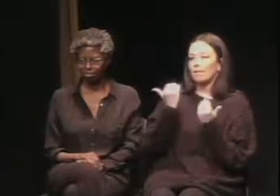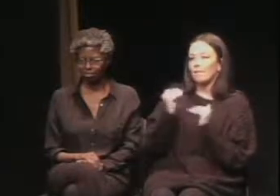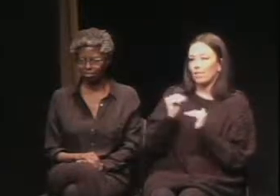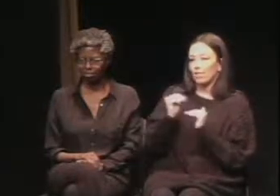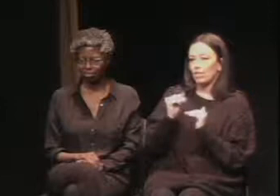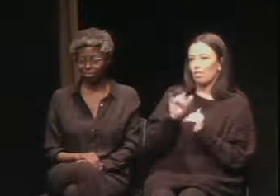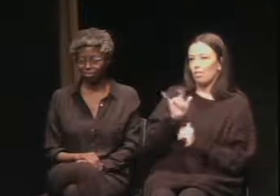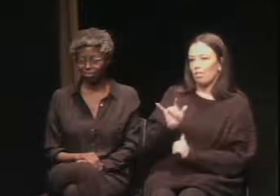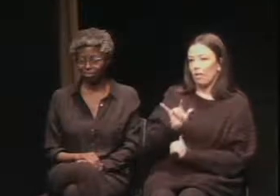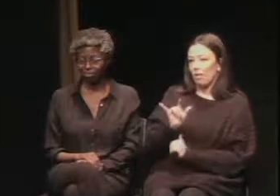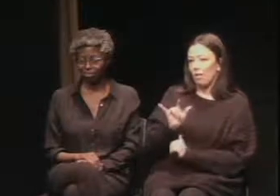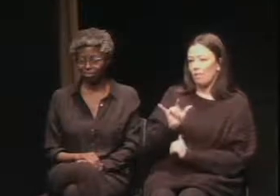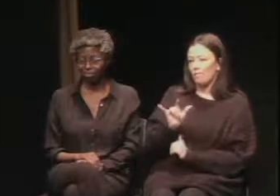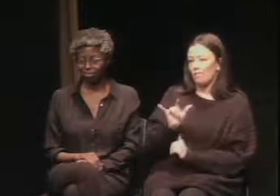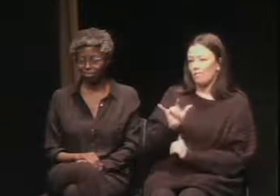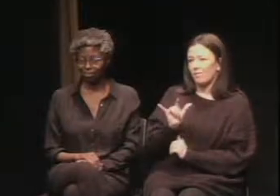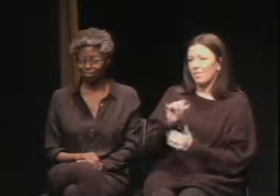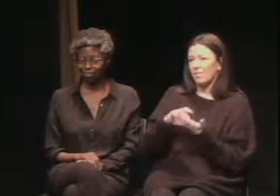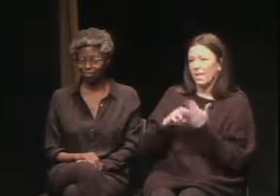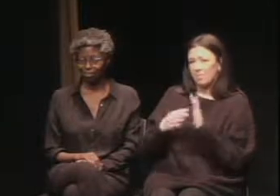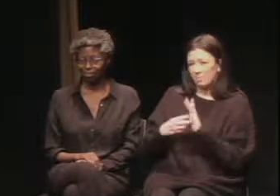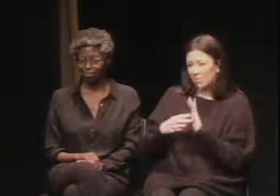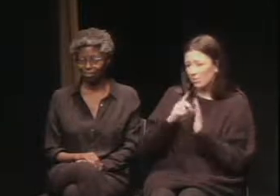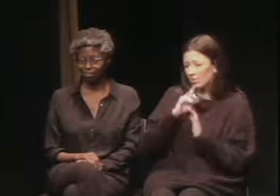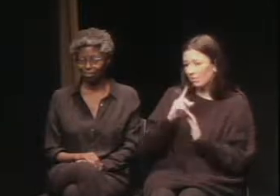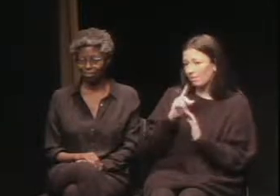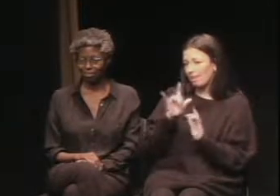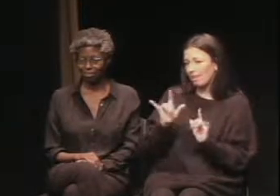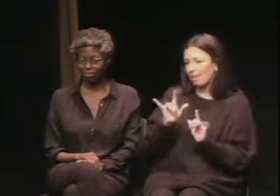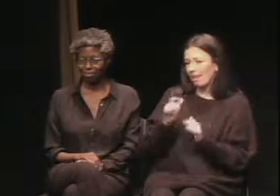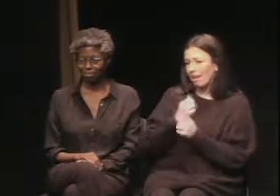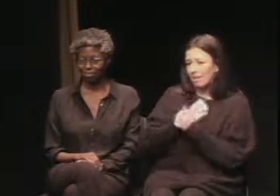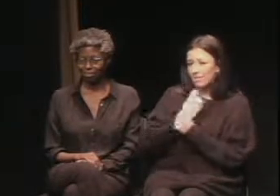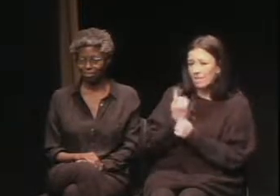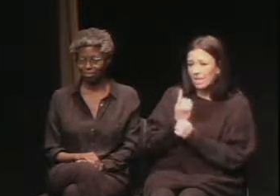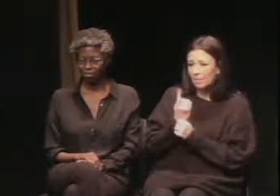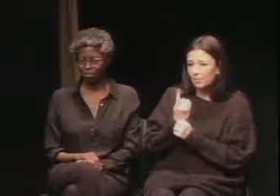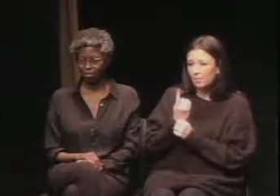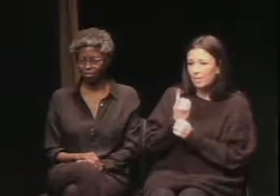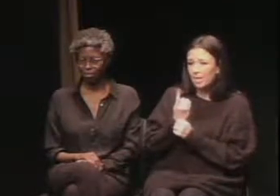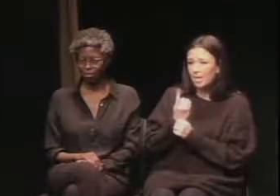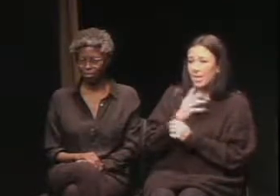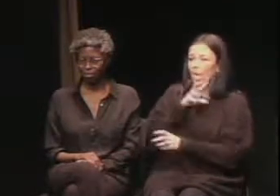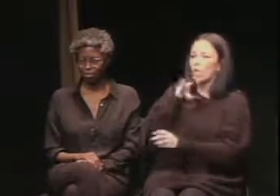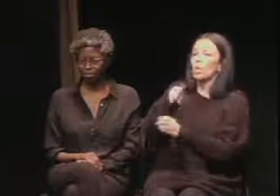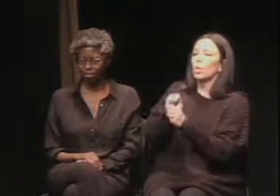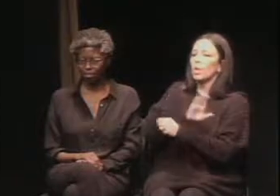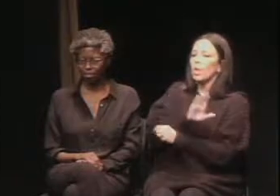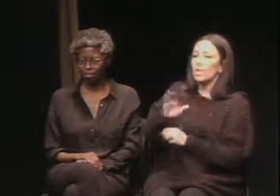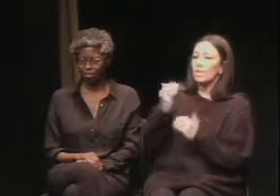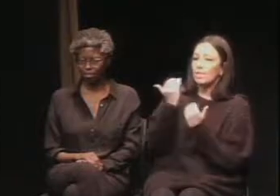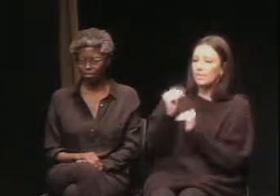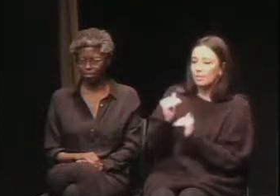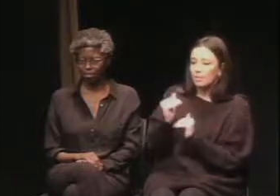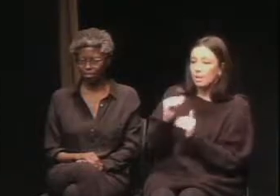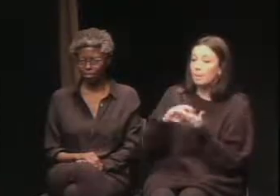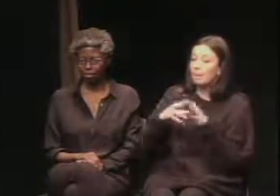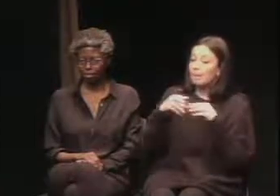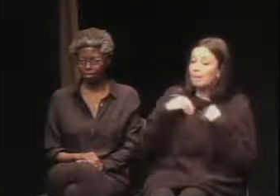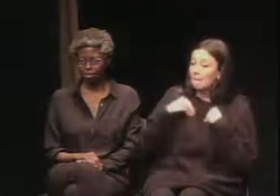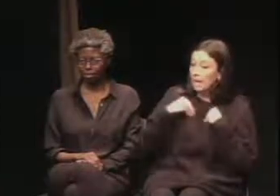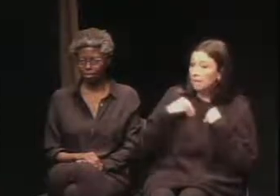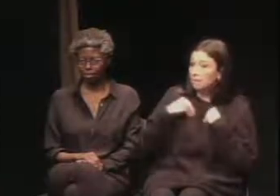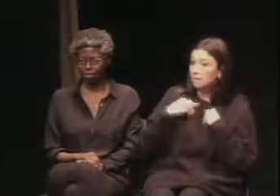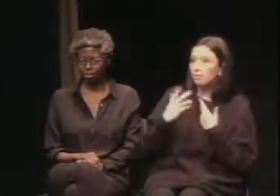me, unconditional love is being able to love somebody within their capacity. It doesn't mean you have to accept the things